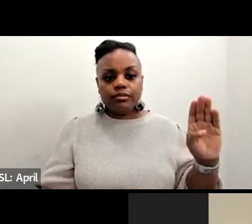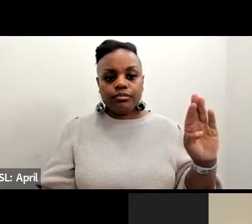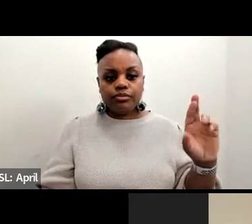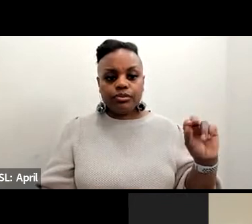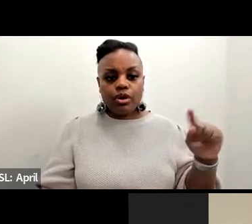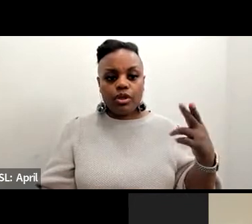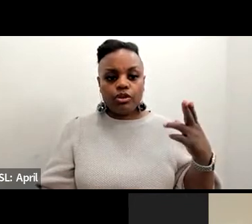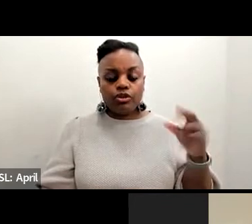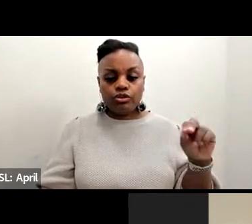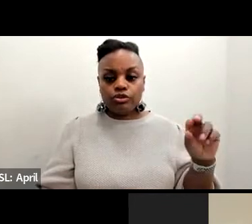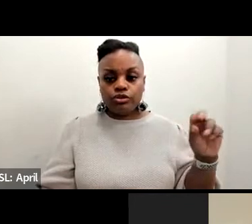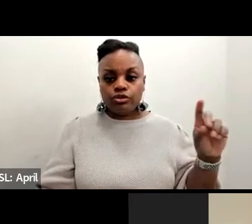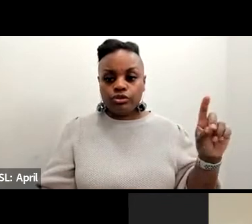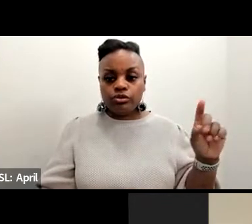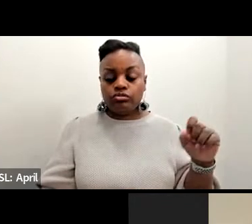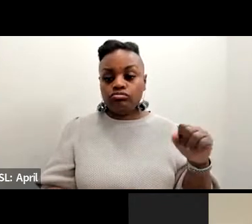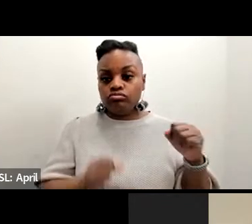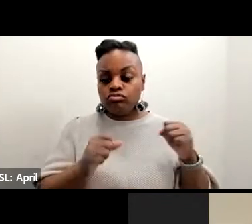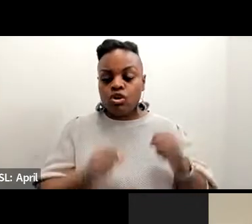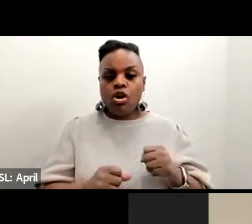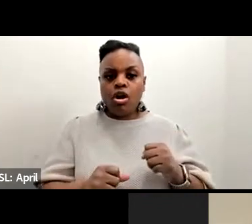because